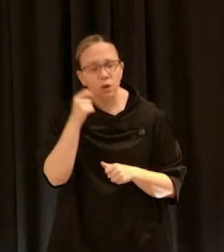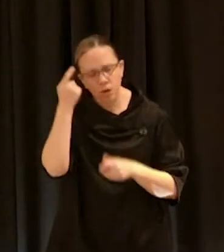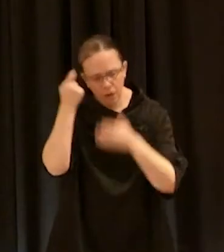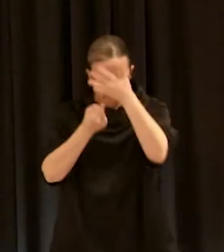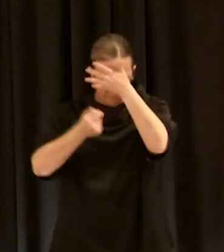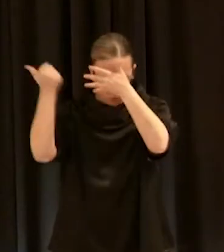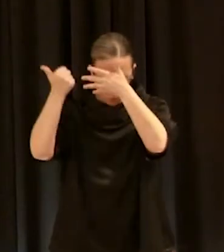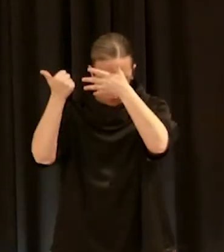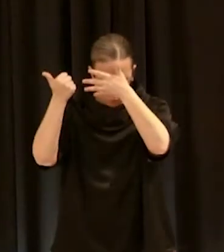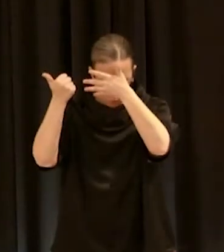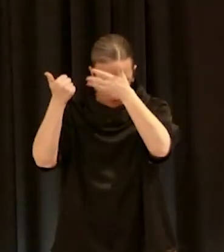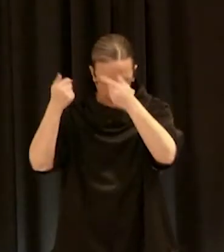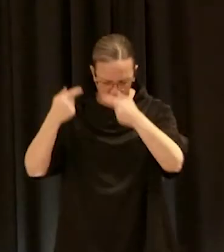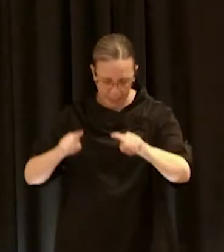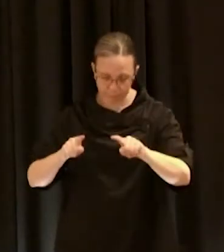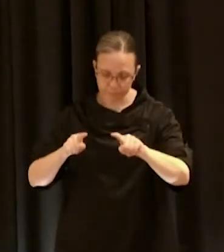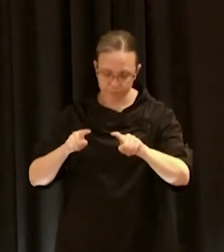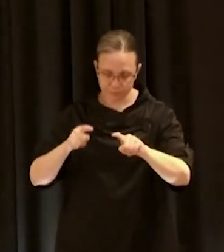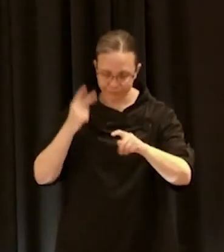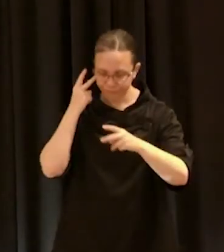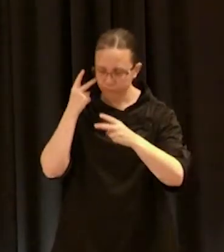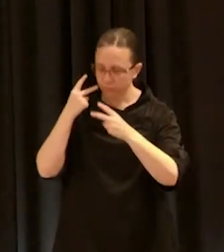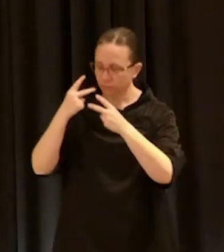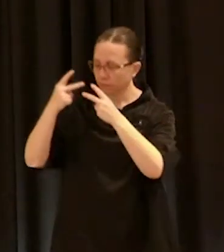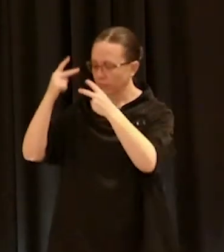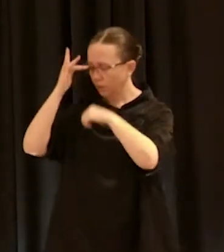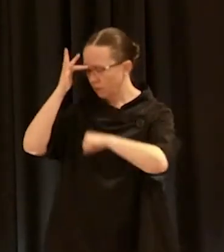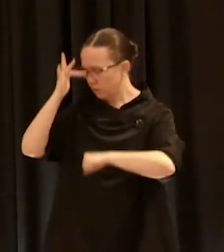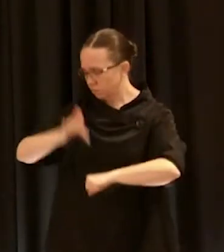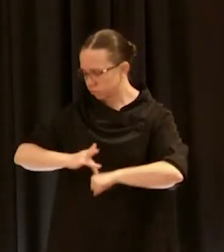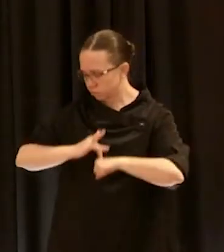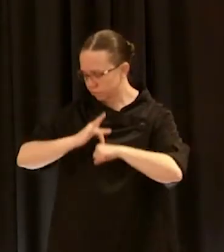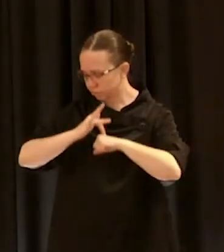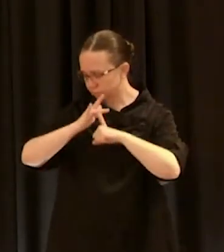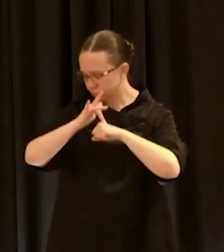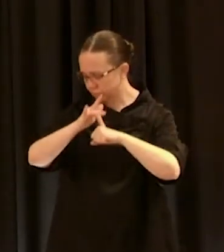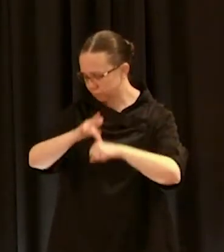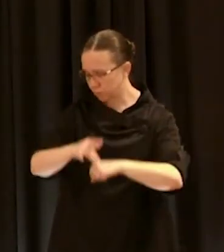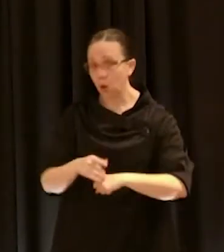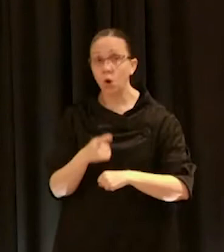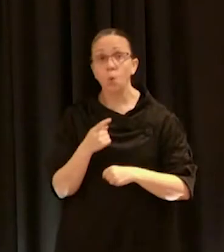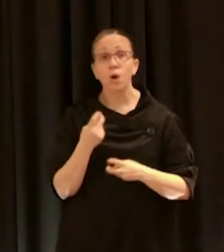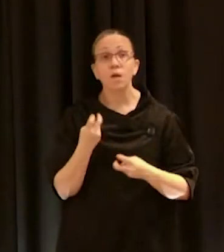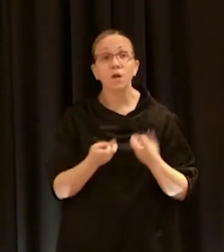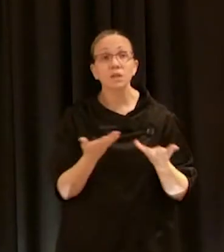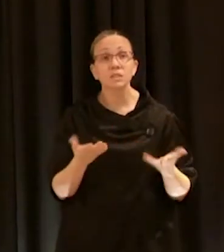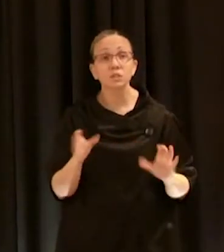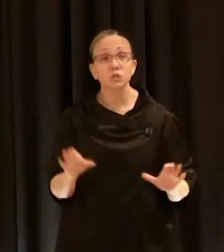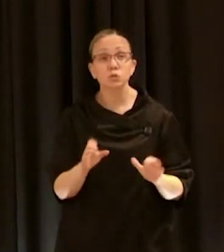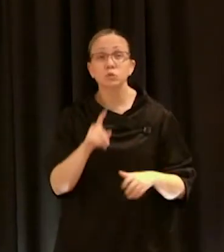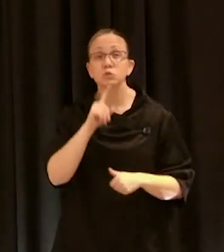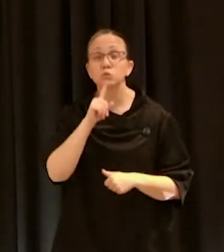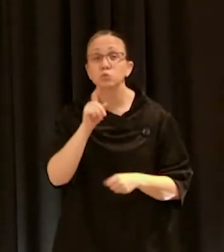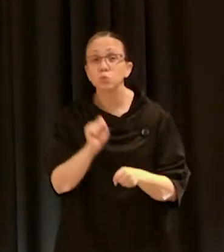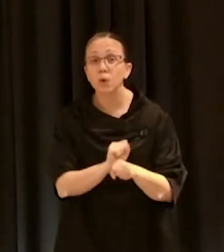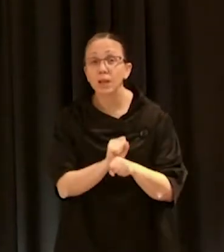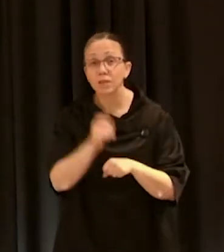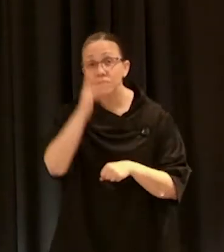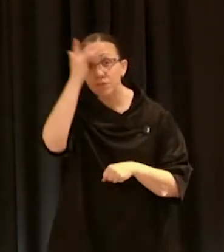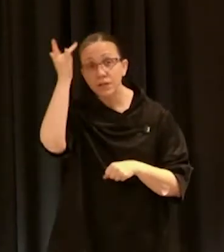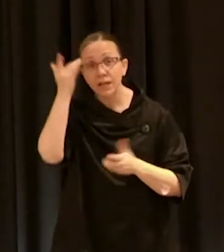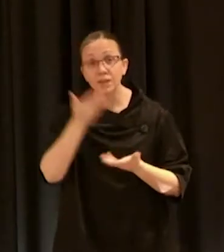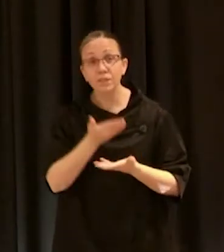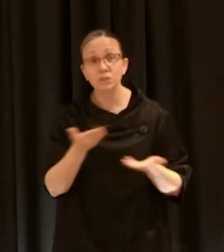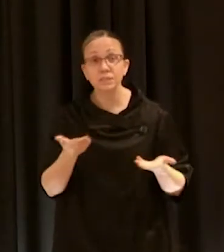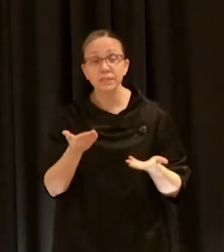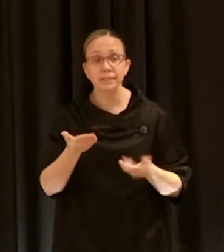our mind, our feet will take us back to those things. One of the hardest things you'll ever do is to truly forget those things